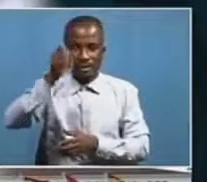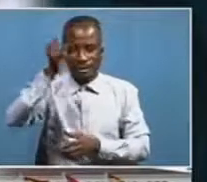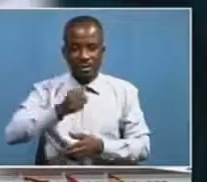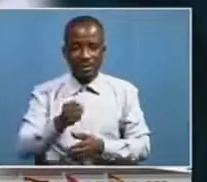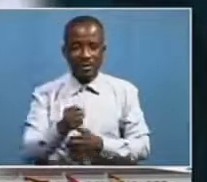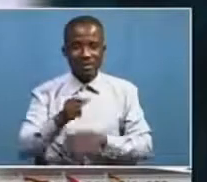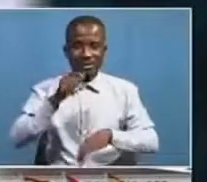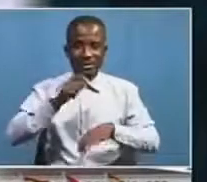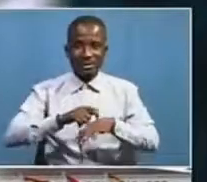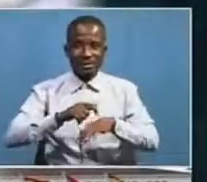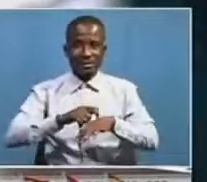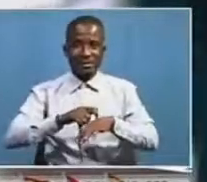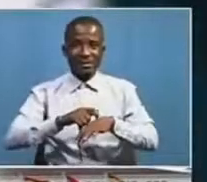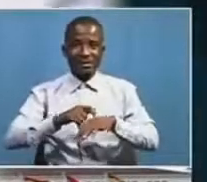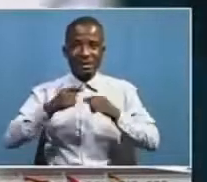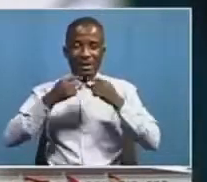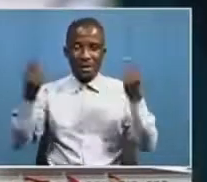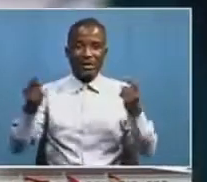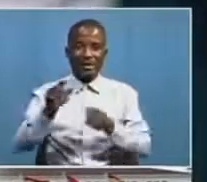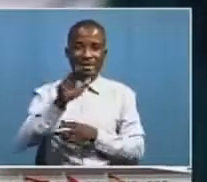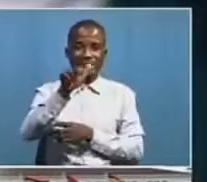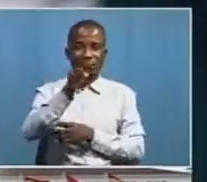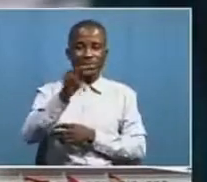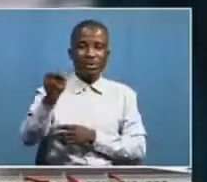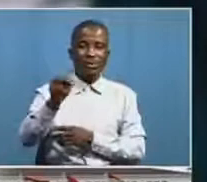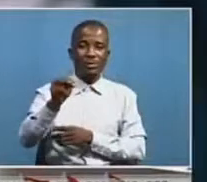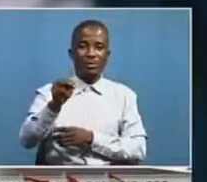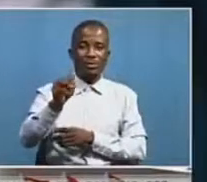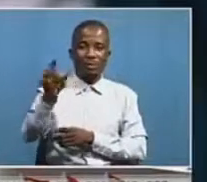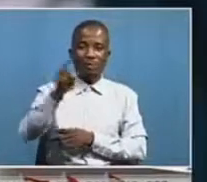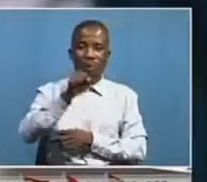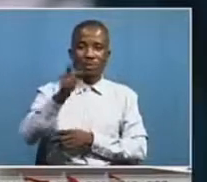the time the declaration was made, was